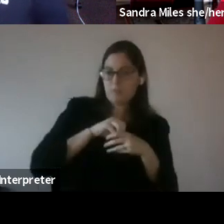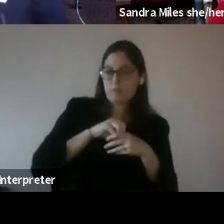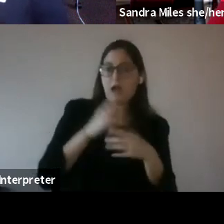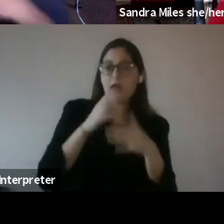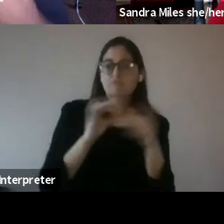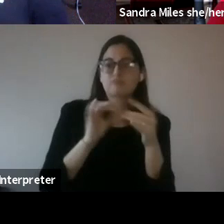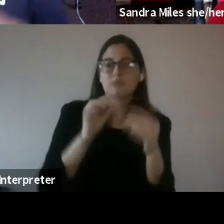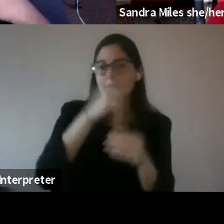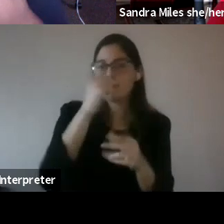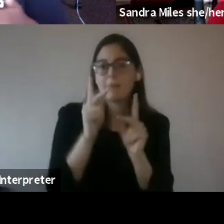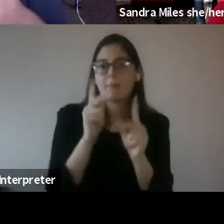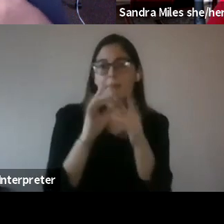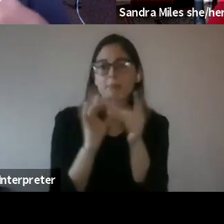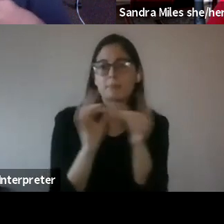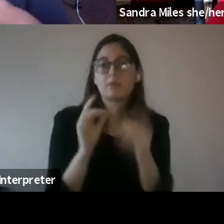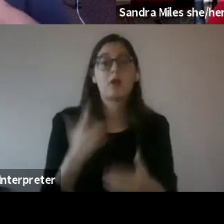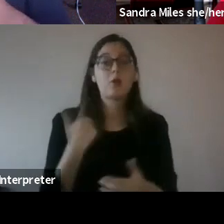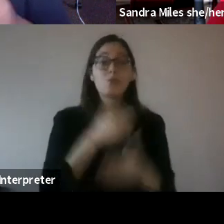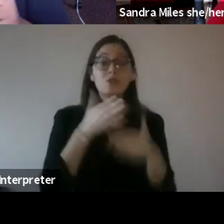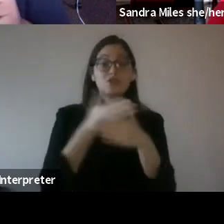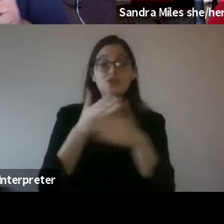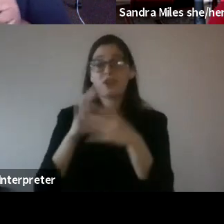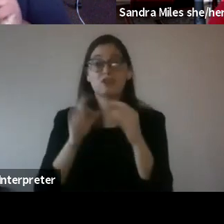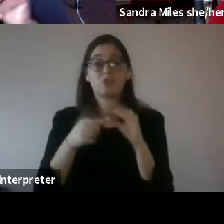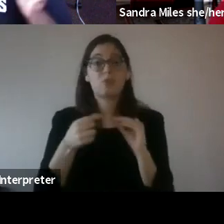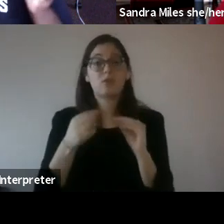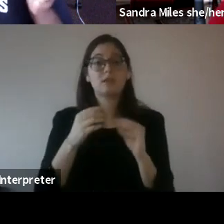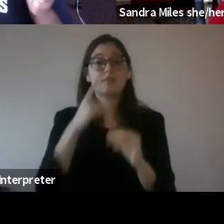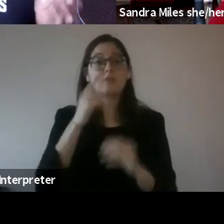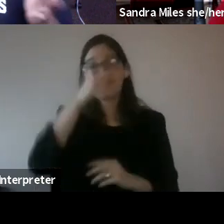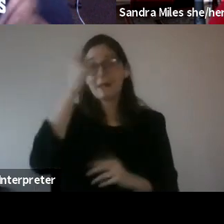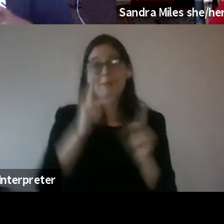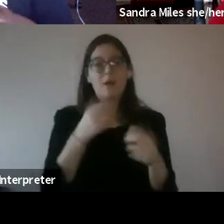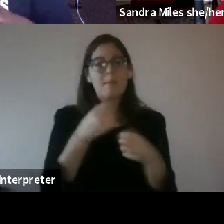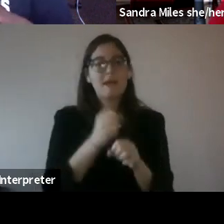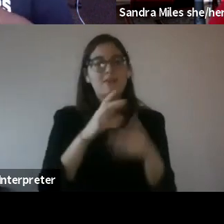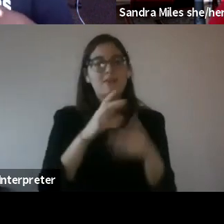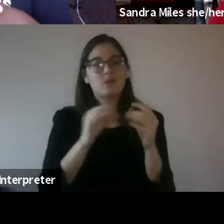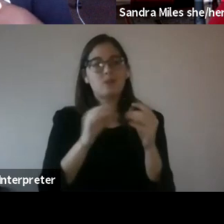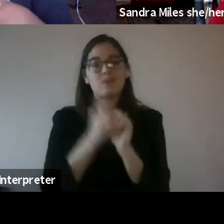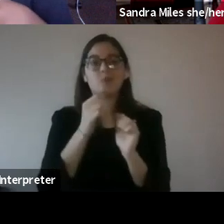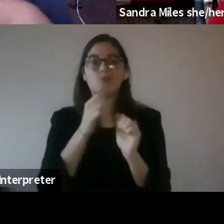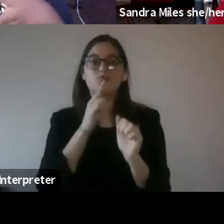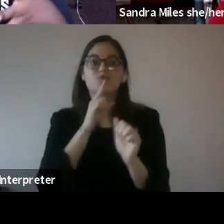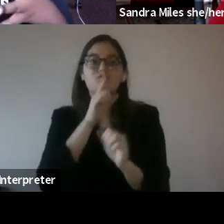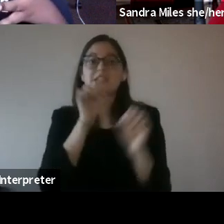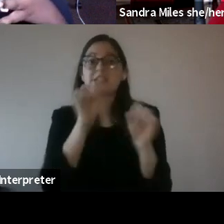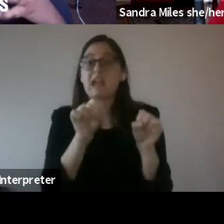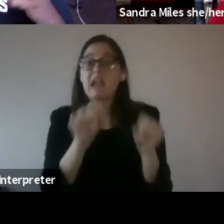as we're sharing these stories of Black people and making them, you know, authentic as we can be, that's gonna make